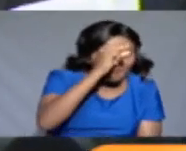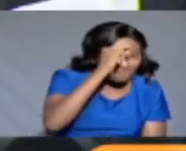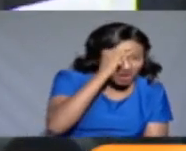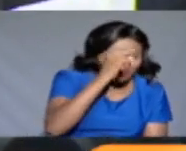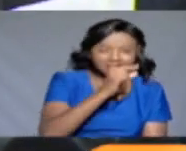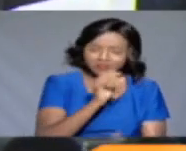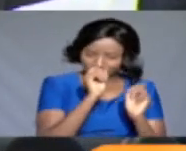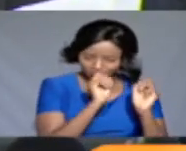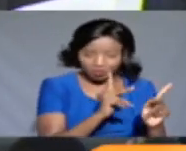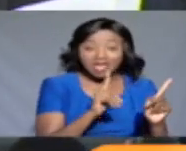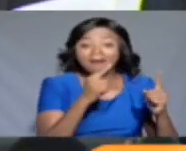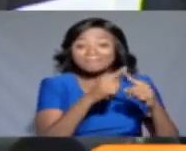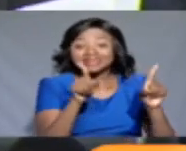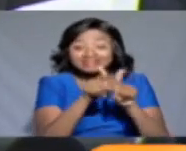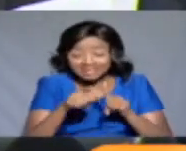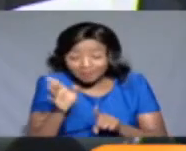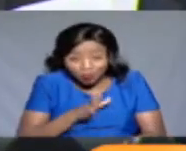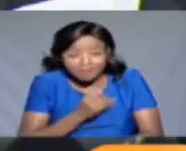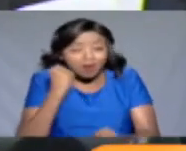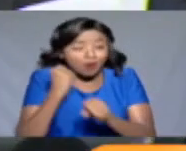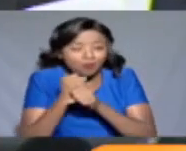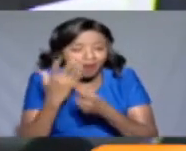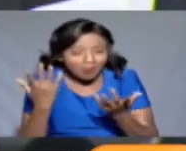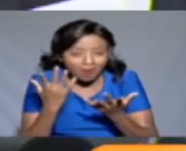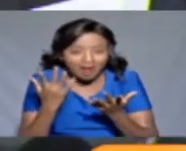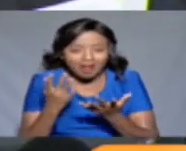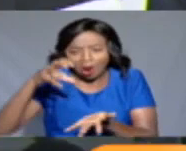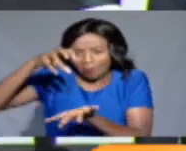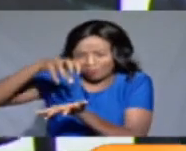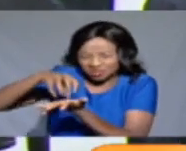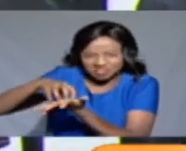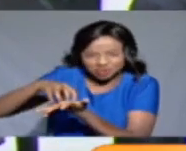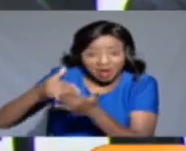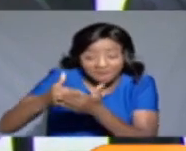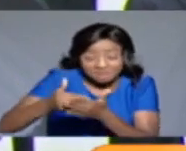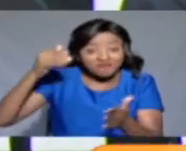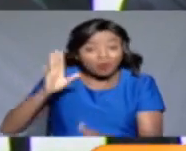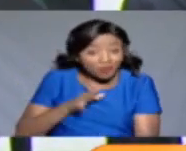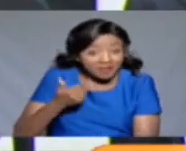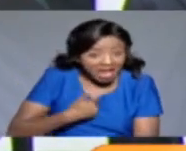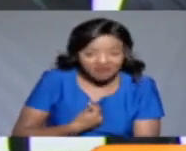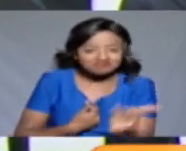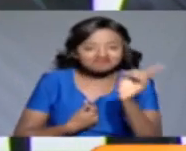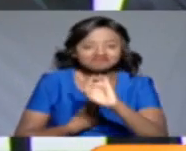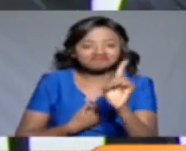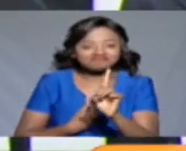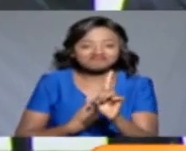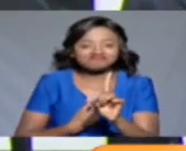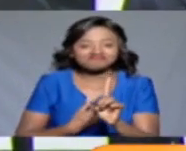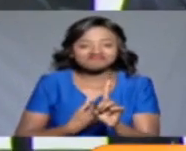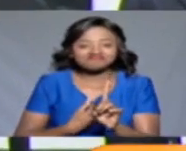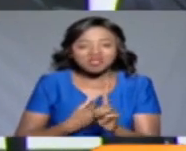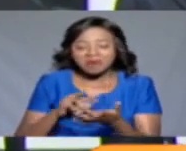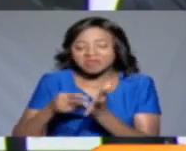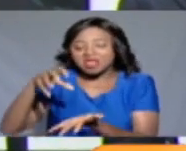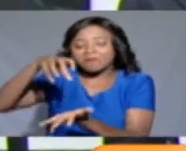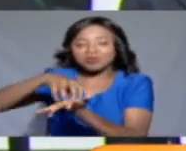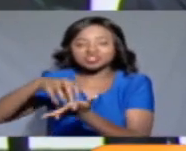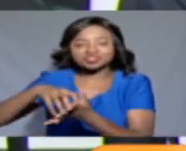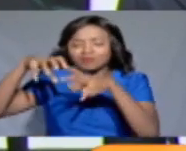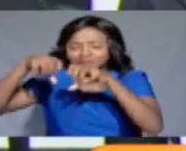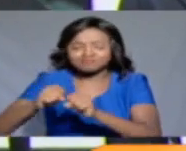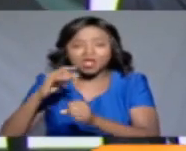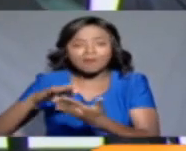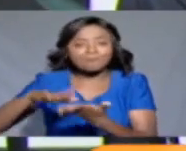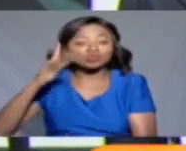positions that traditionally were never held by women. We had a woman Minister of Defense. We